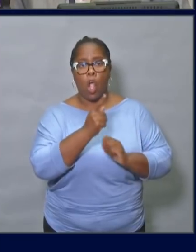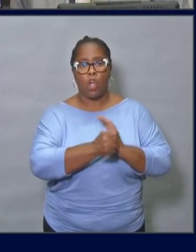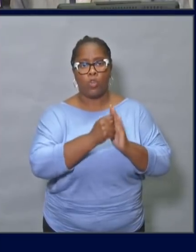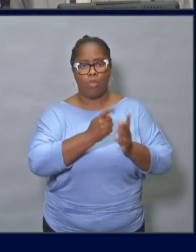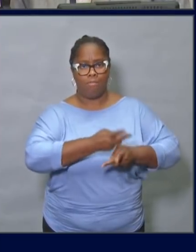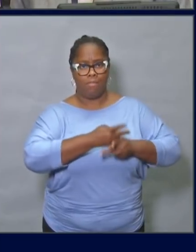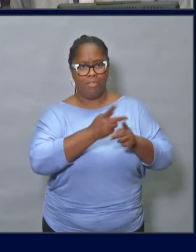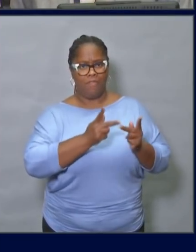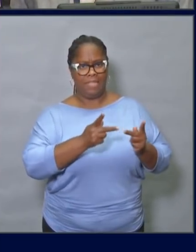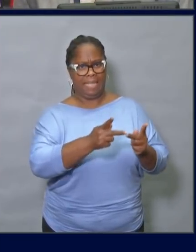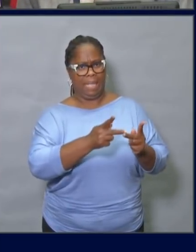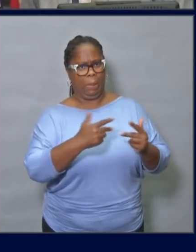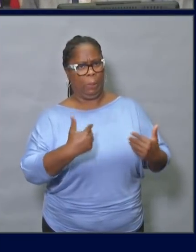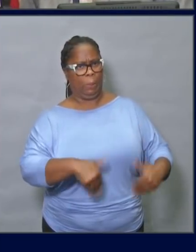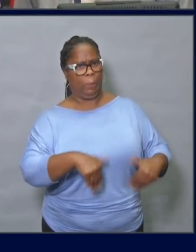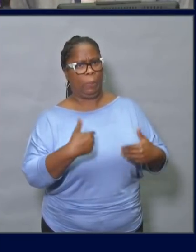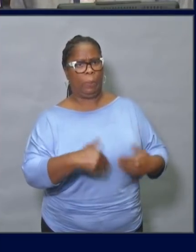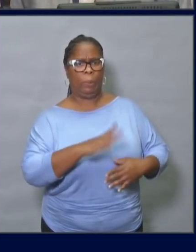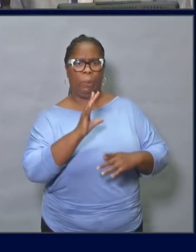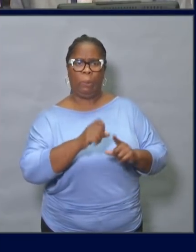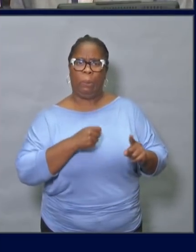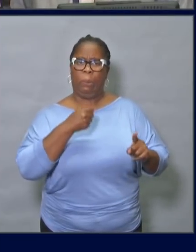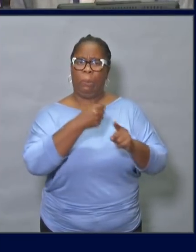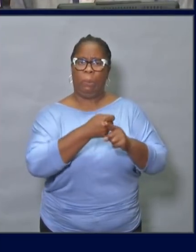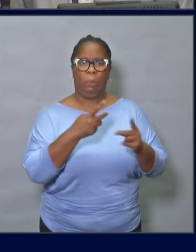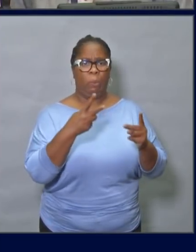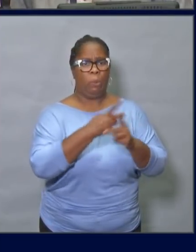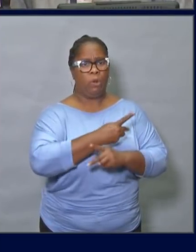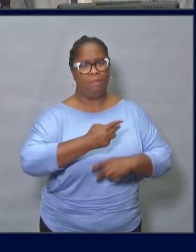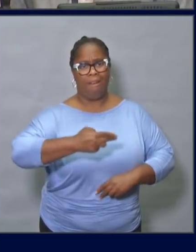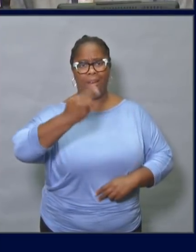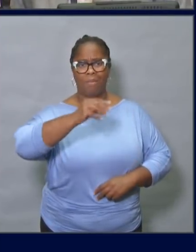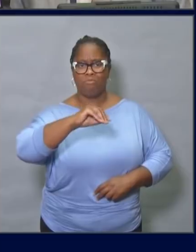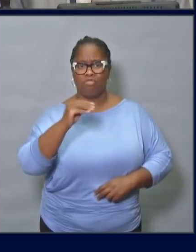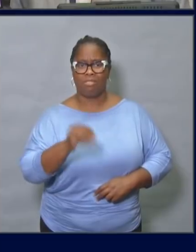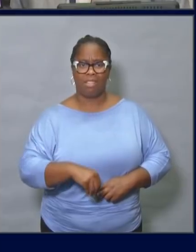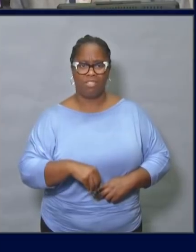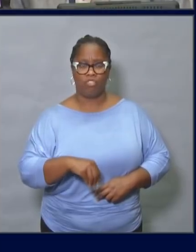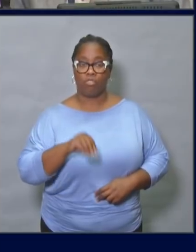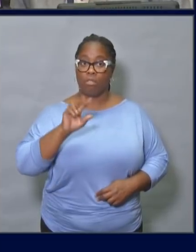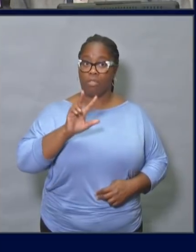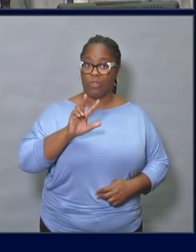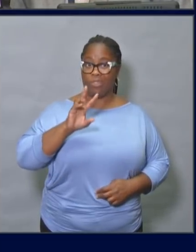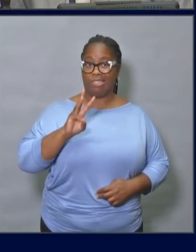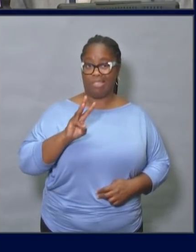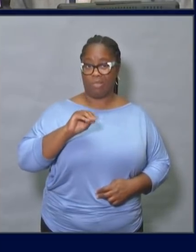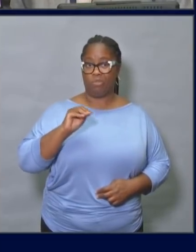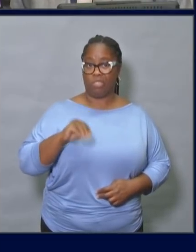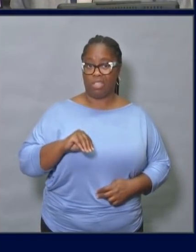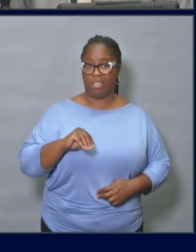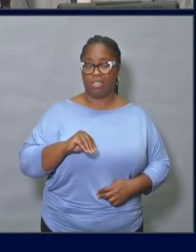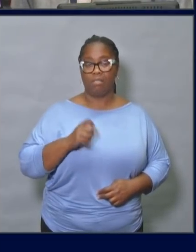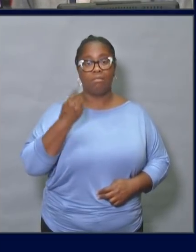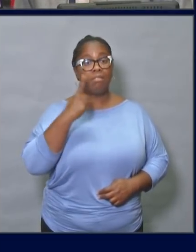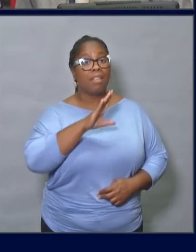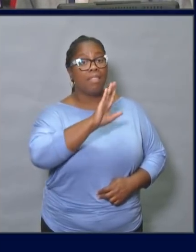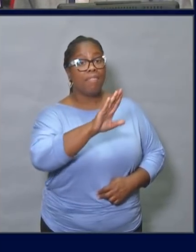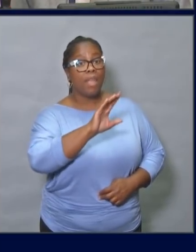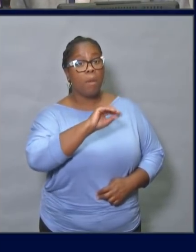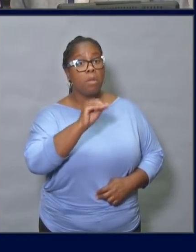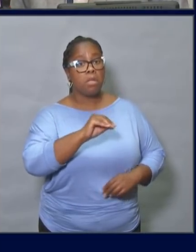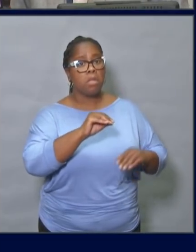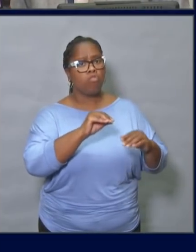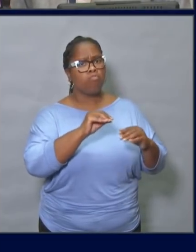facilities continue to make up the highest proportion of cases at 36%. But their percentage has been